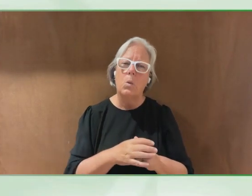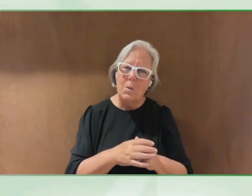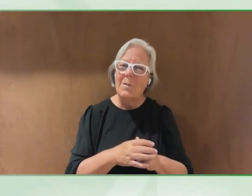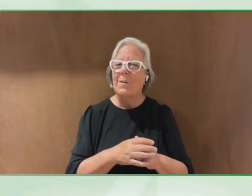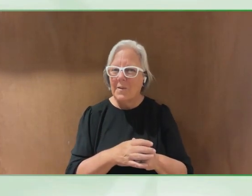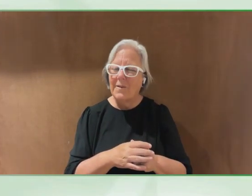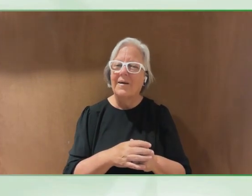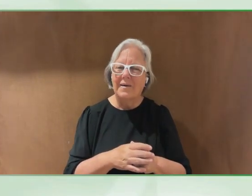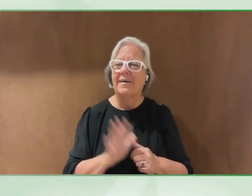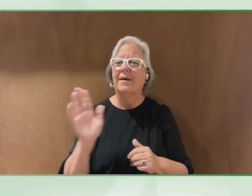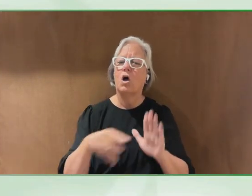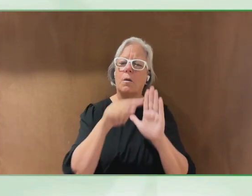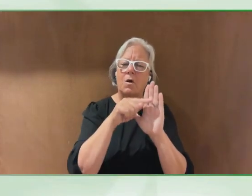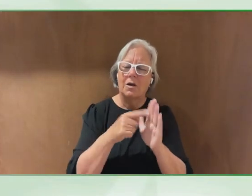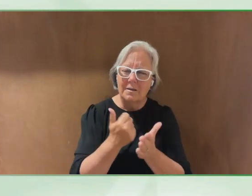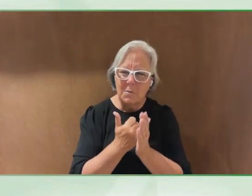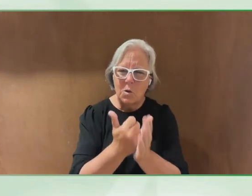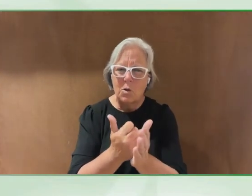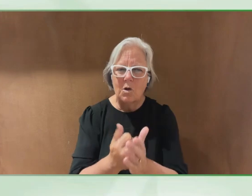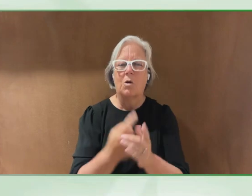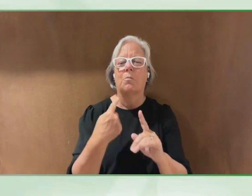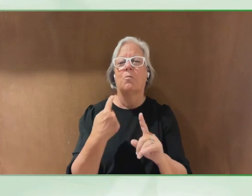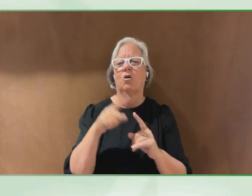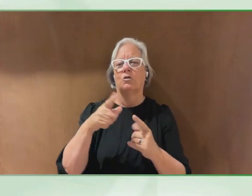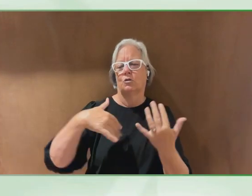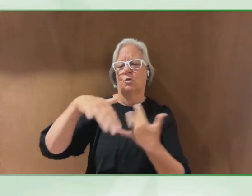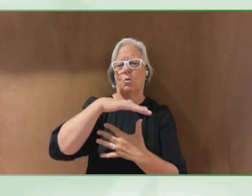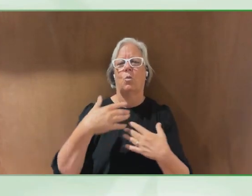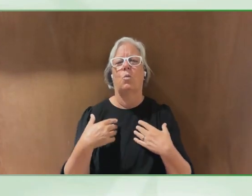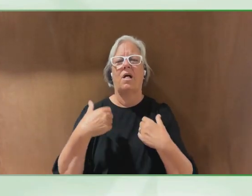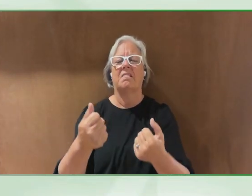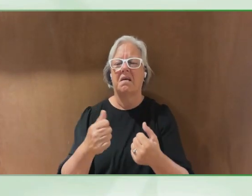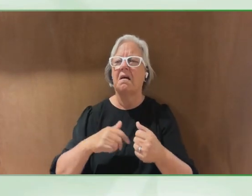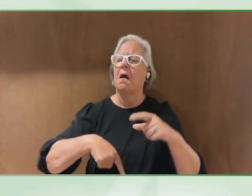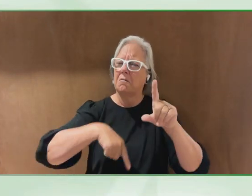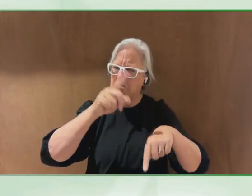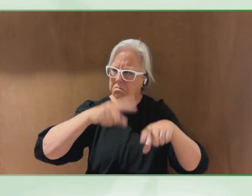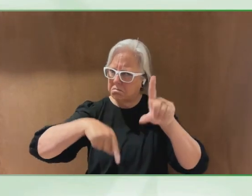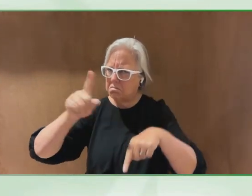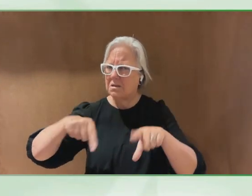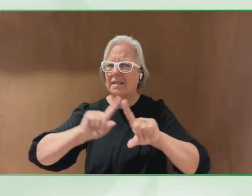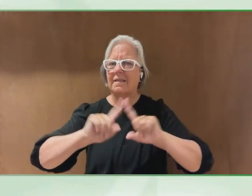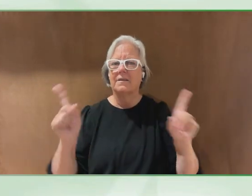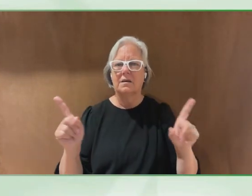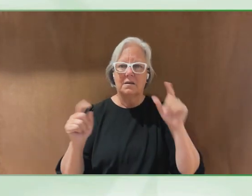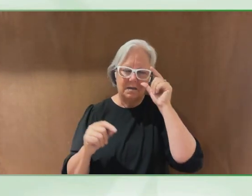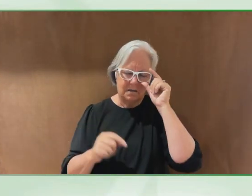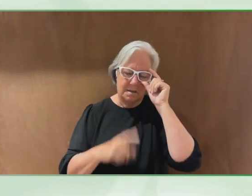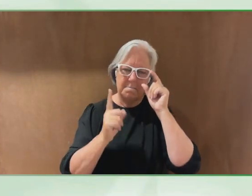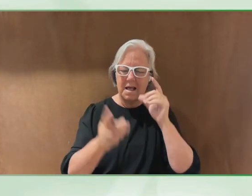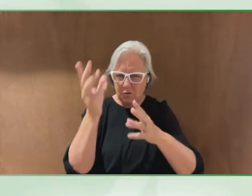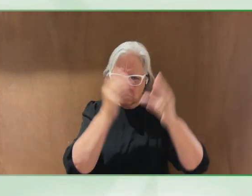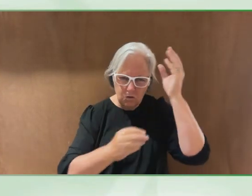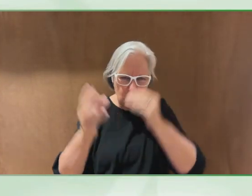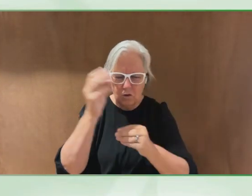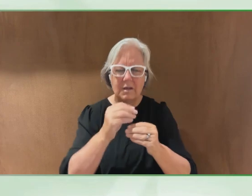support and social awareness across various places. We should learn from the experiences of developed